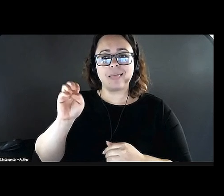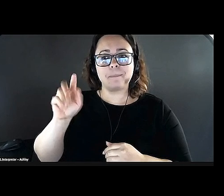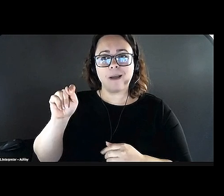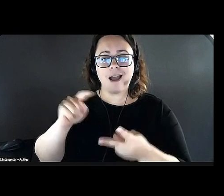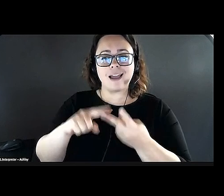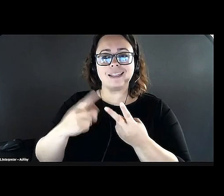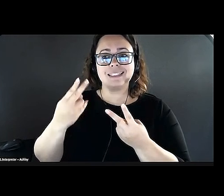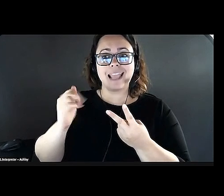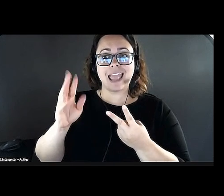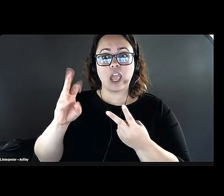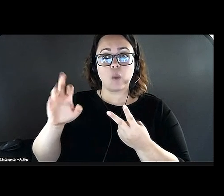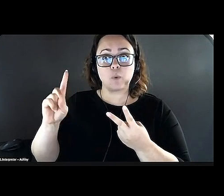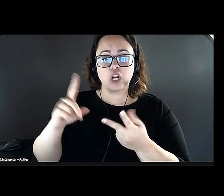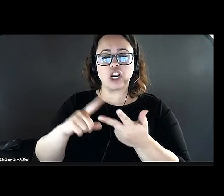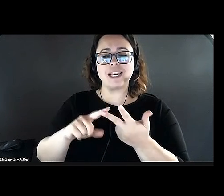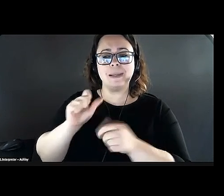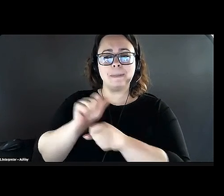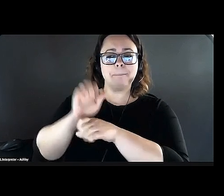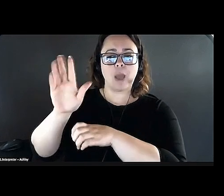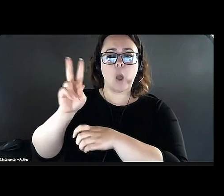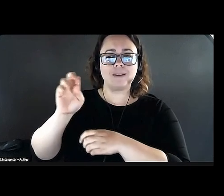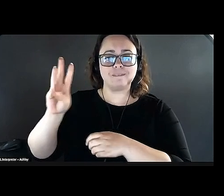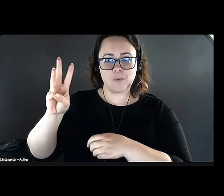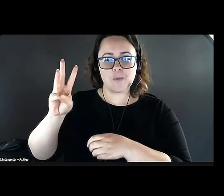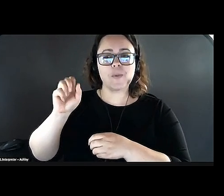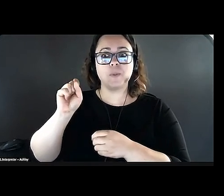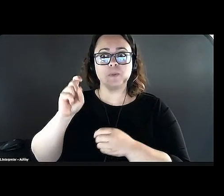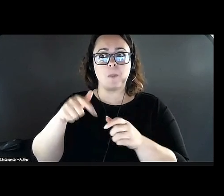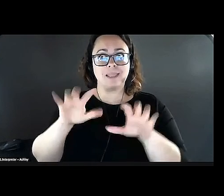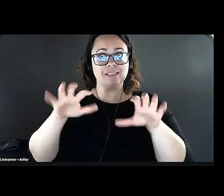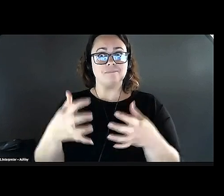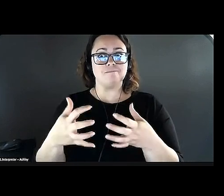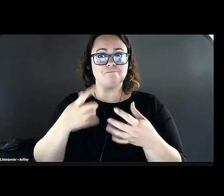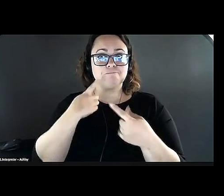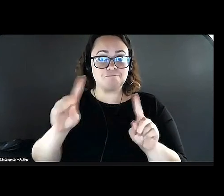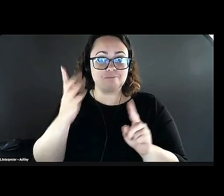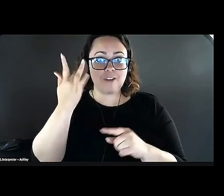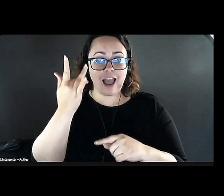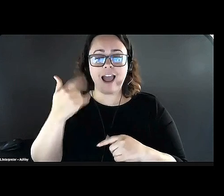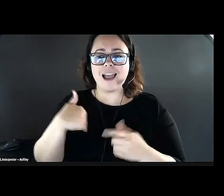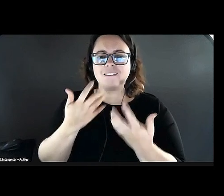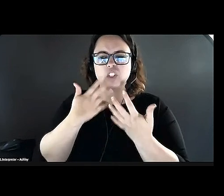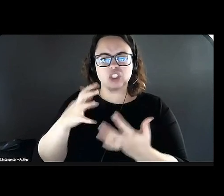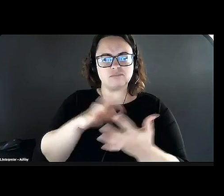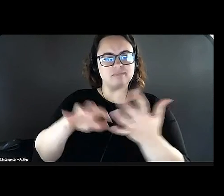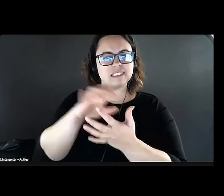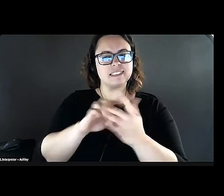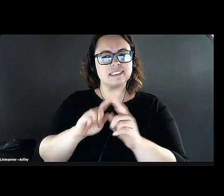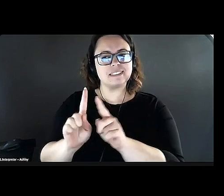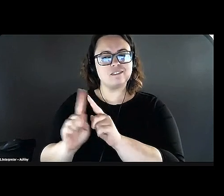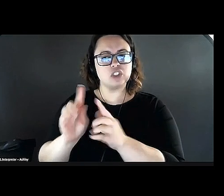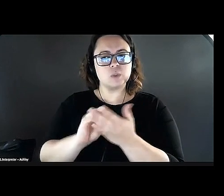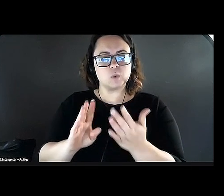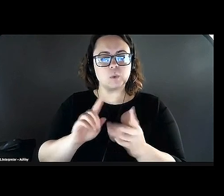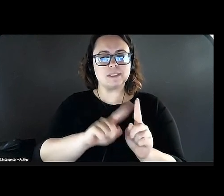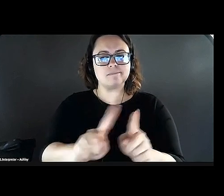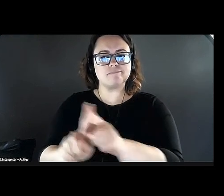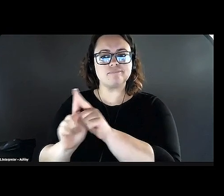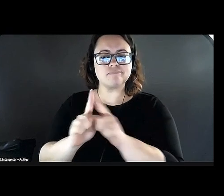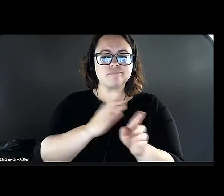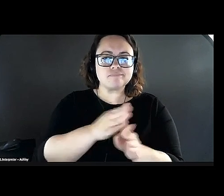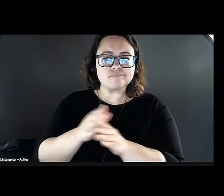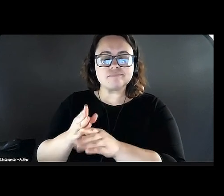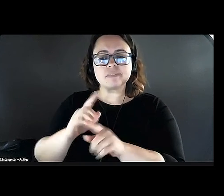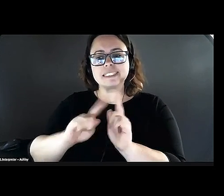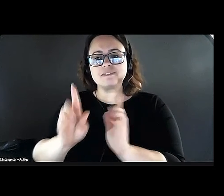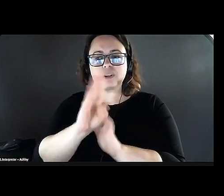View. So this cohort was as successful as it was due to having a good mix of students from a variety of disciplines and